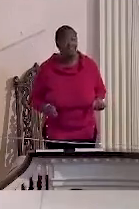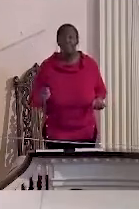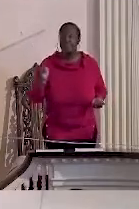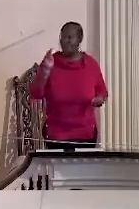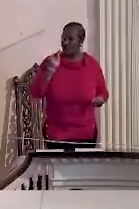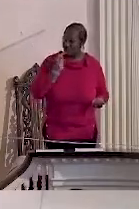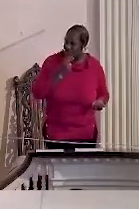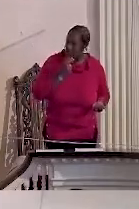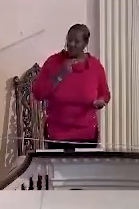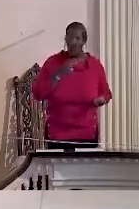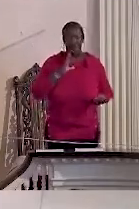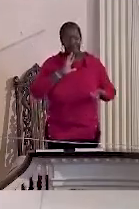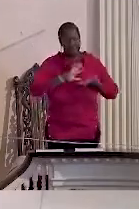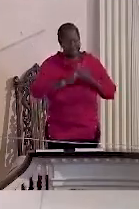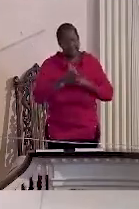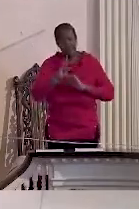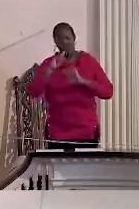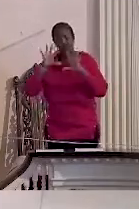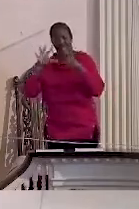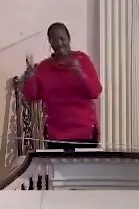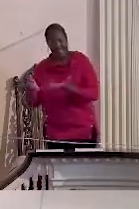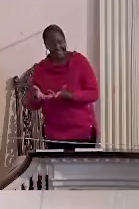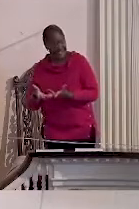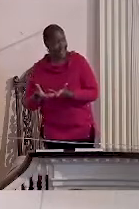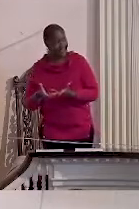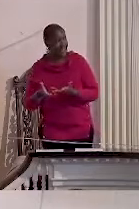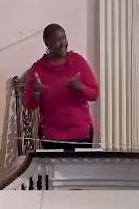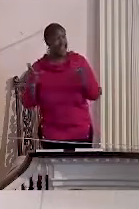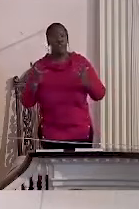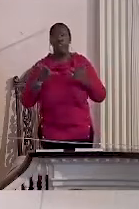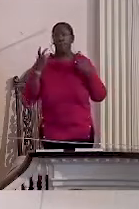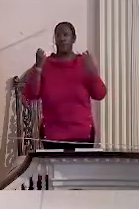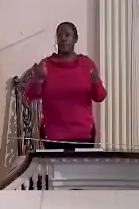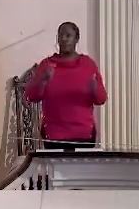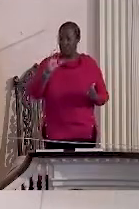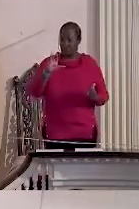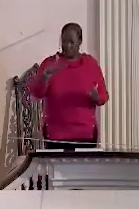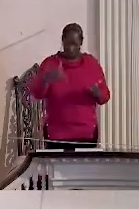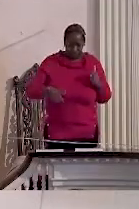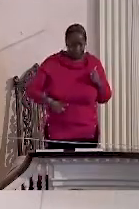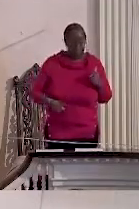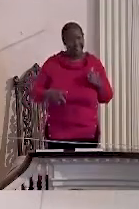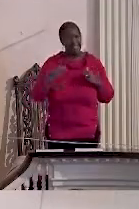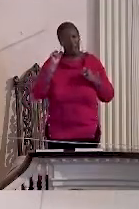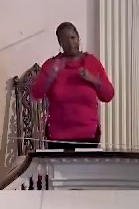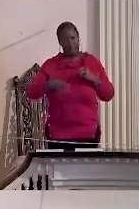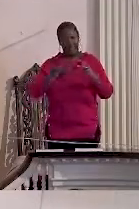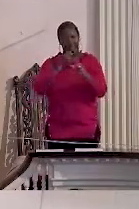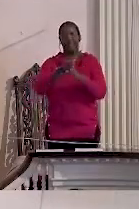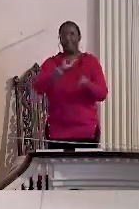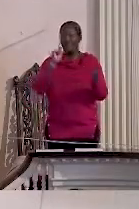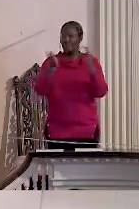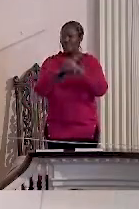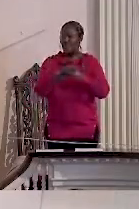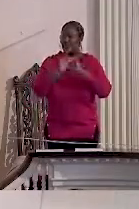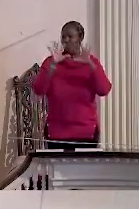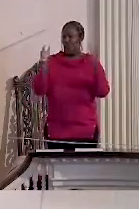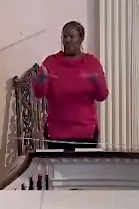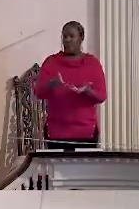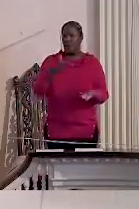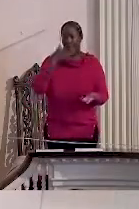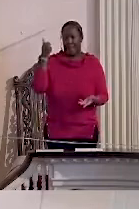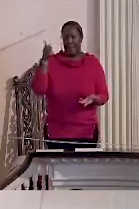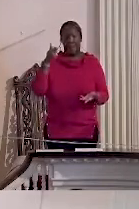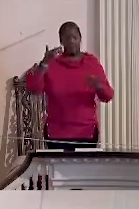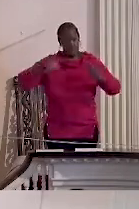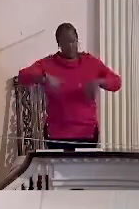it into reality with the courage of your convictions that we might change the world for the better. Go in